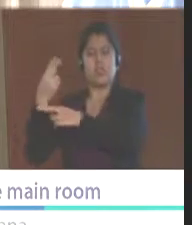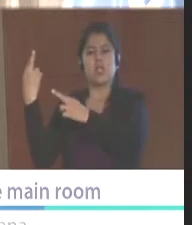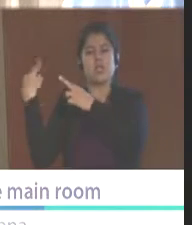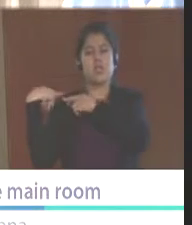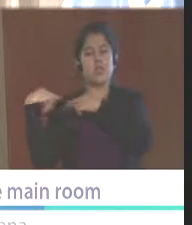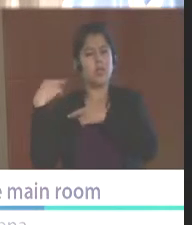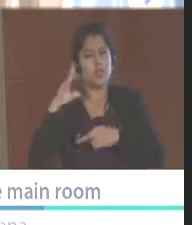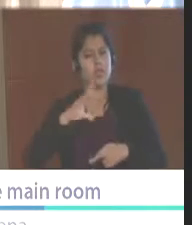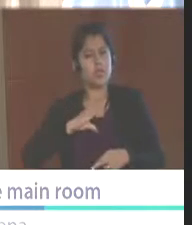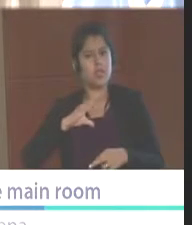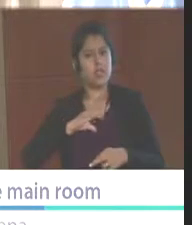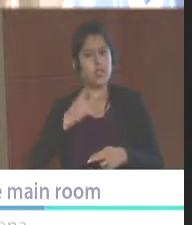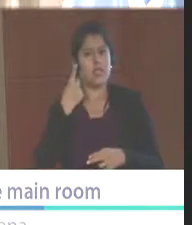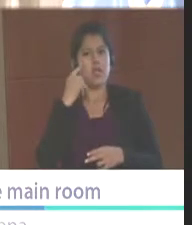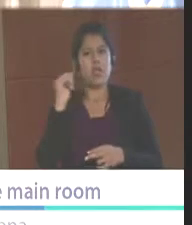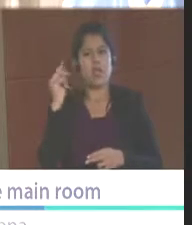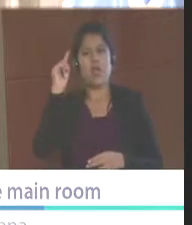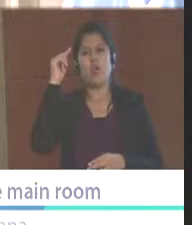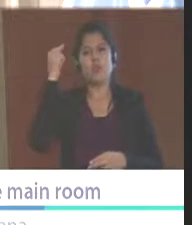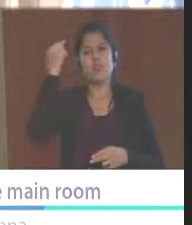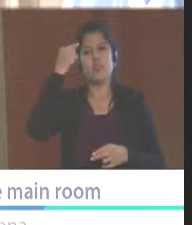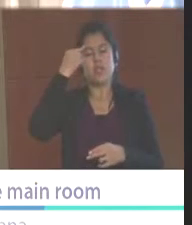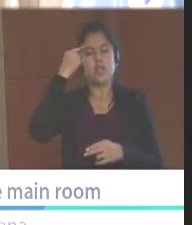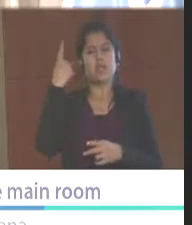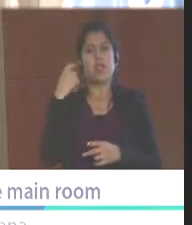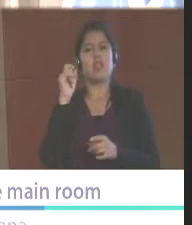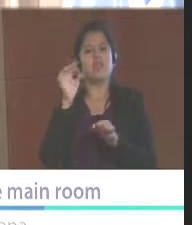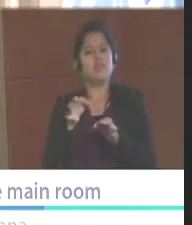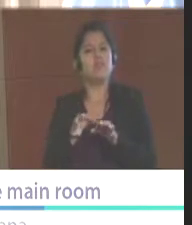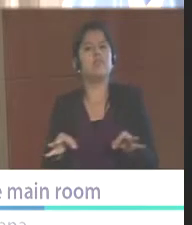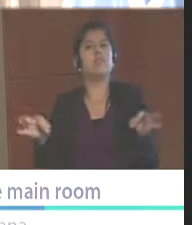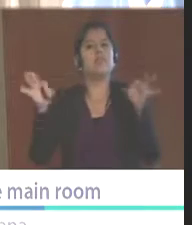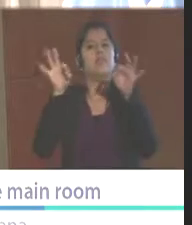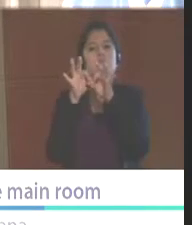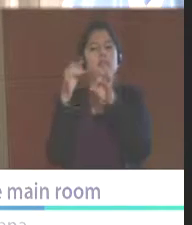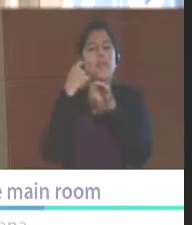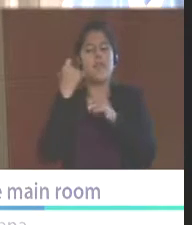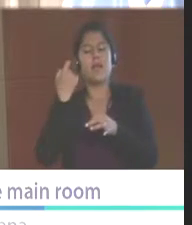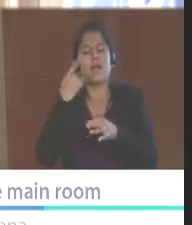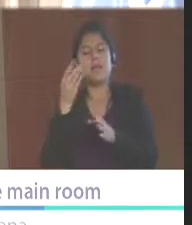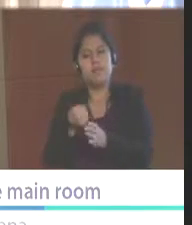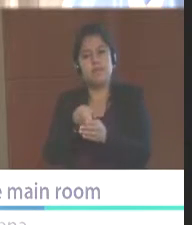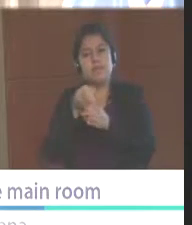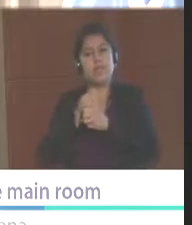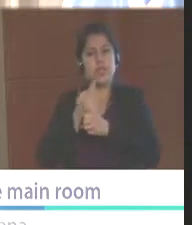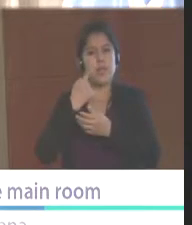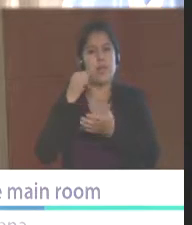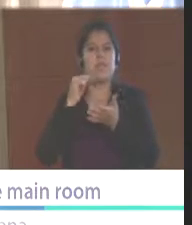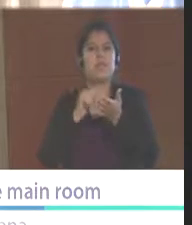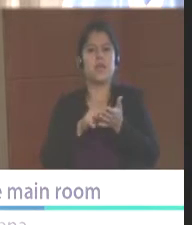amongst authorities and technical people responsible the awareness that it is